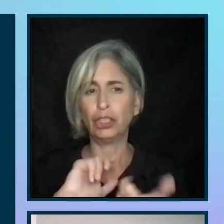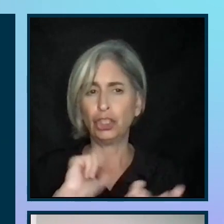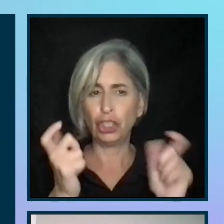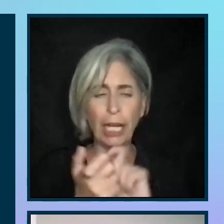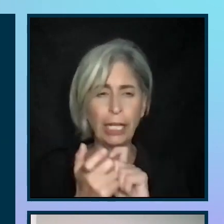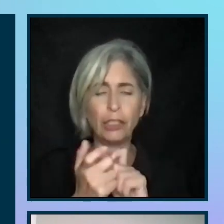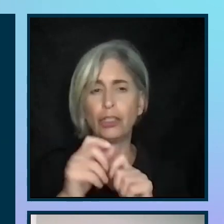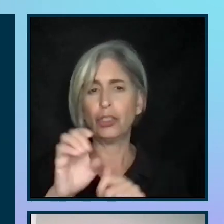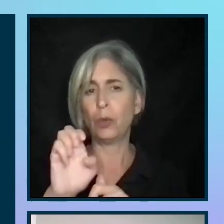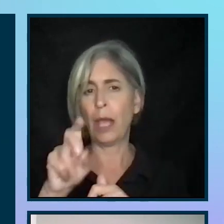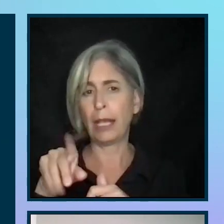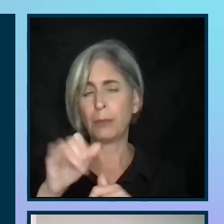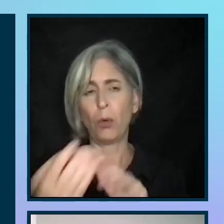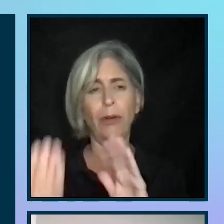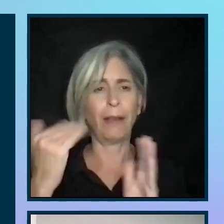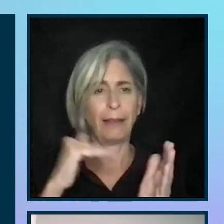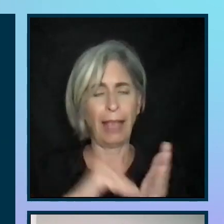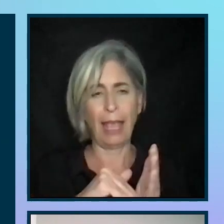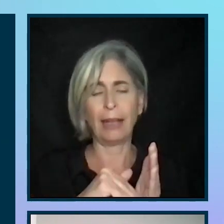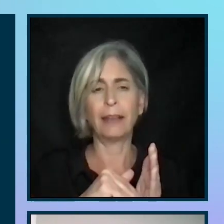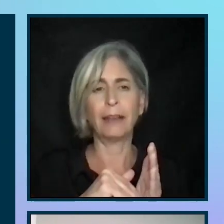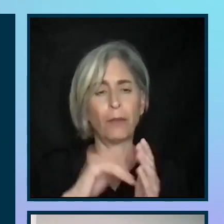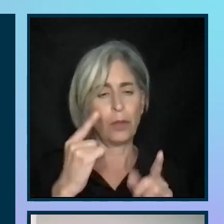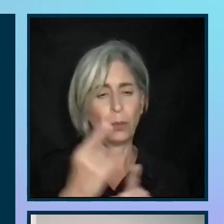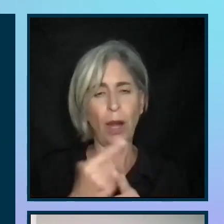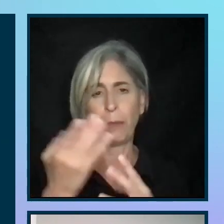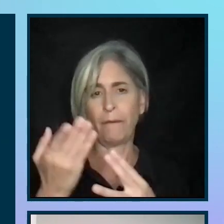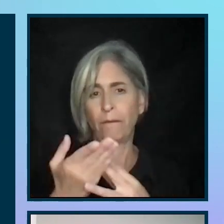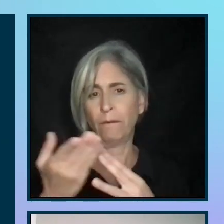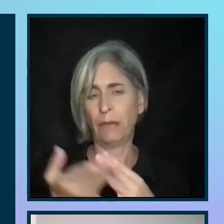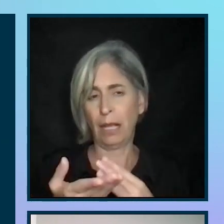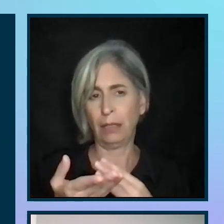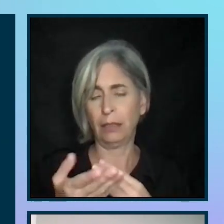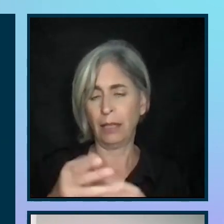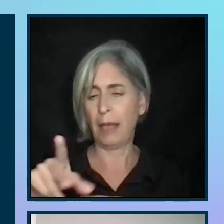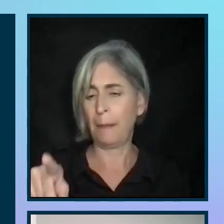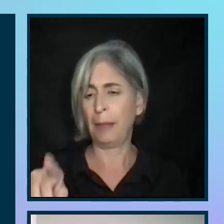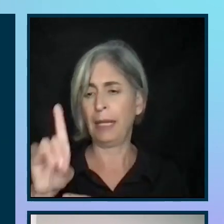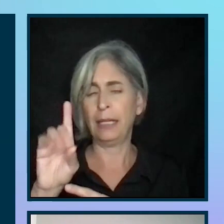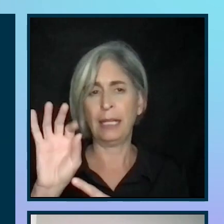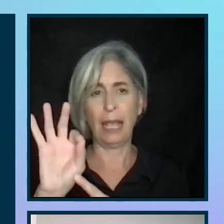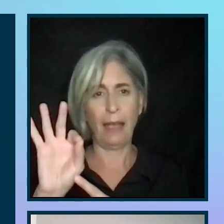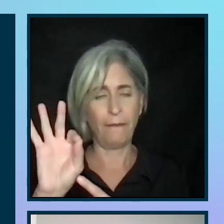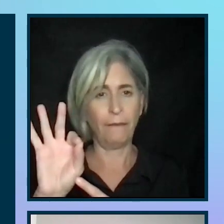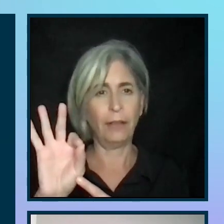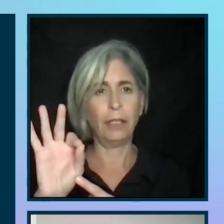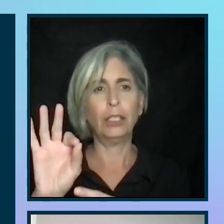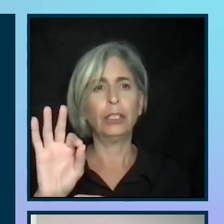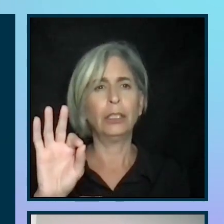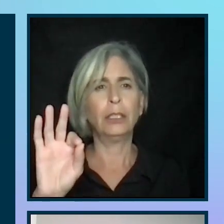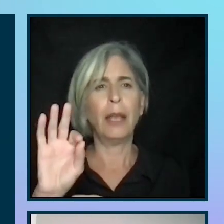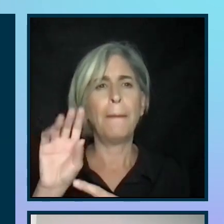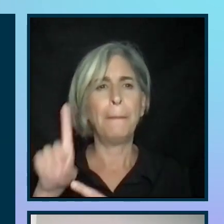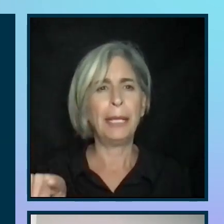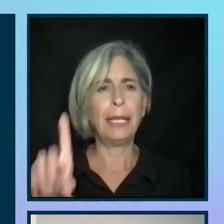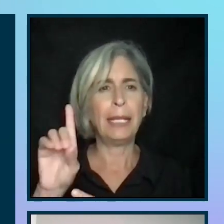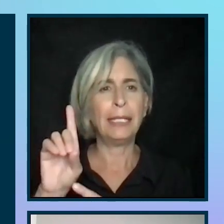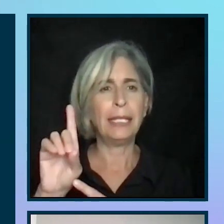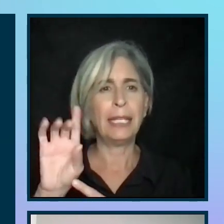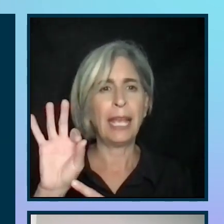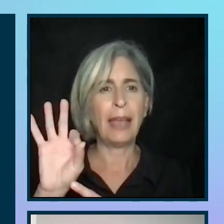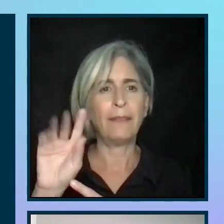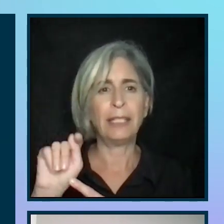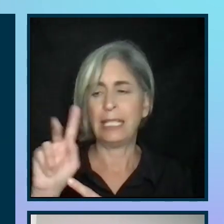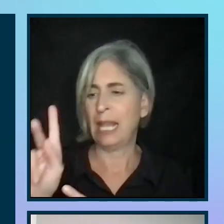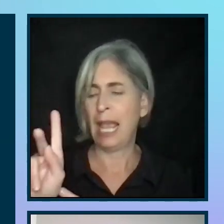to get to the corrected output proper file. PDFTK, I mentioned, is useful because of one feature that it